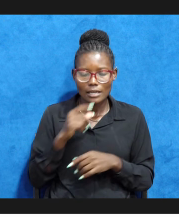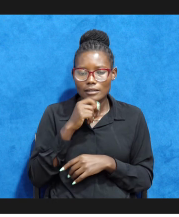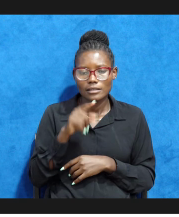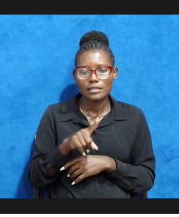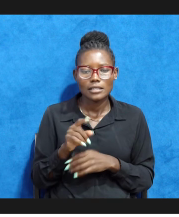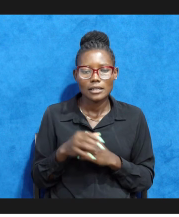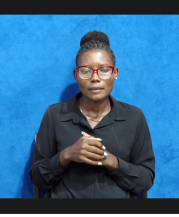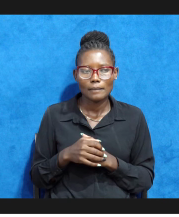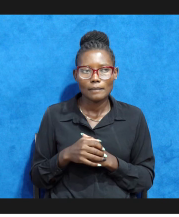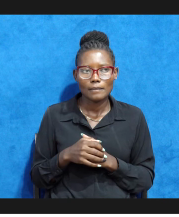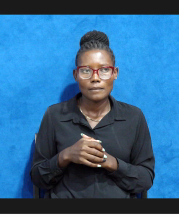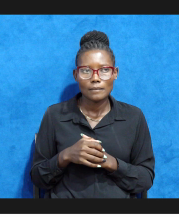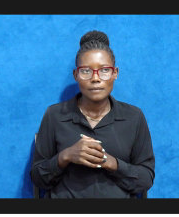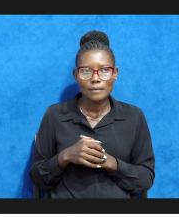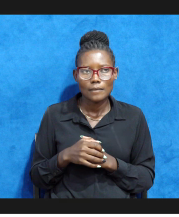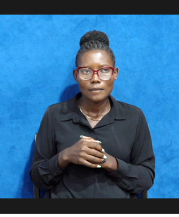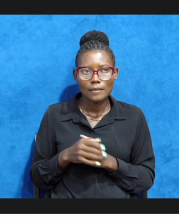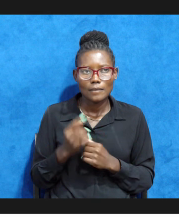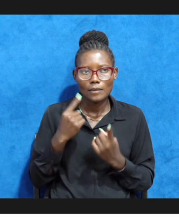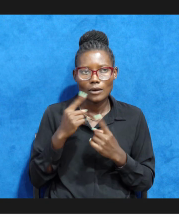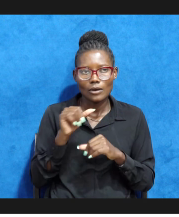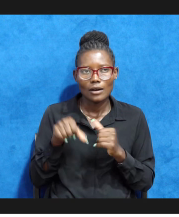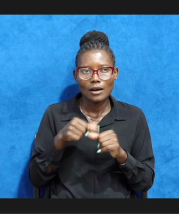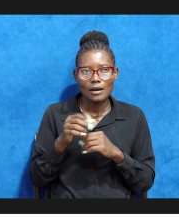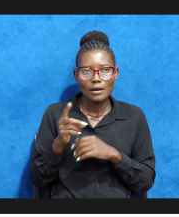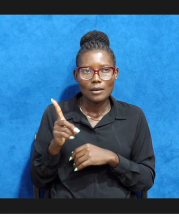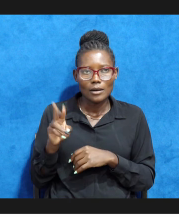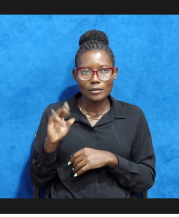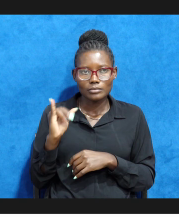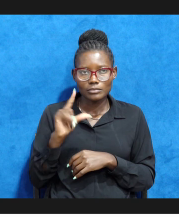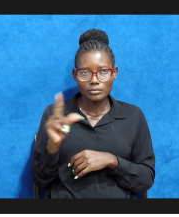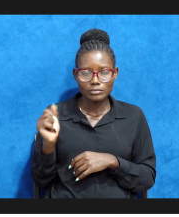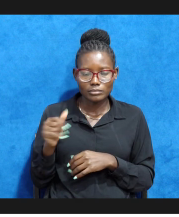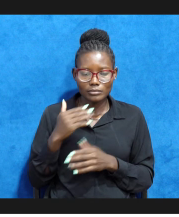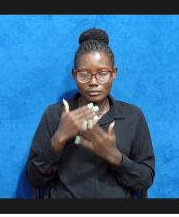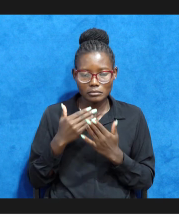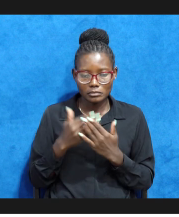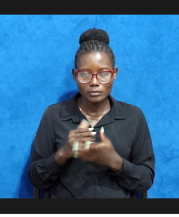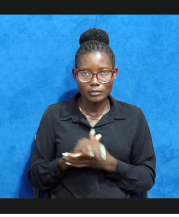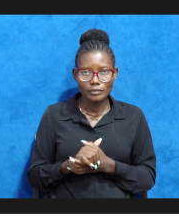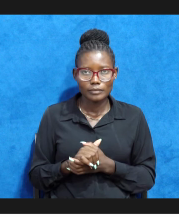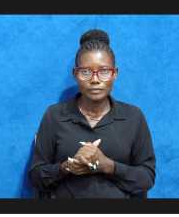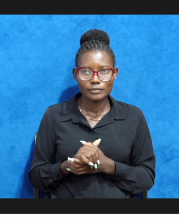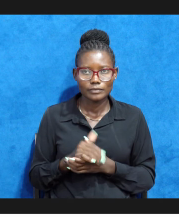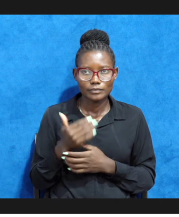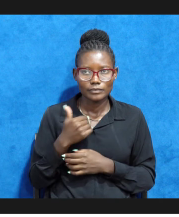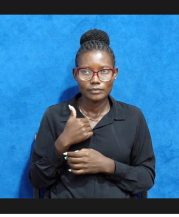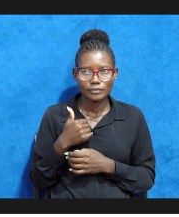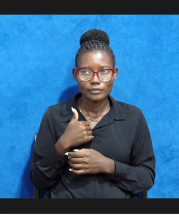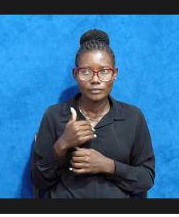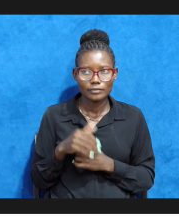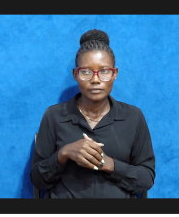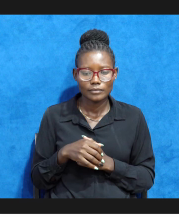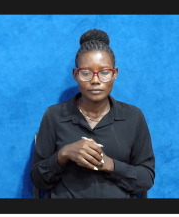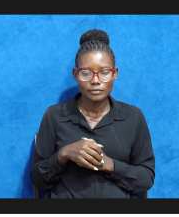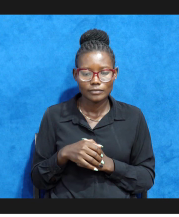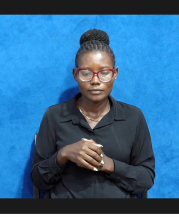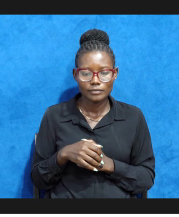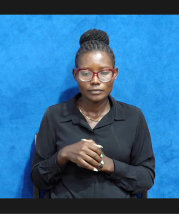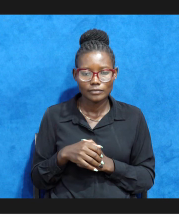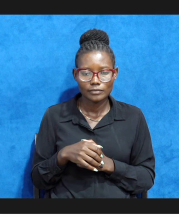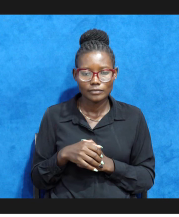because sprinters normally they do a lot of drills to enhance their speed, and